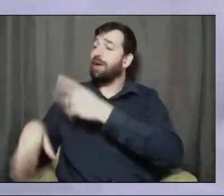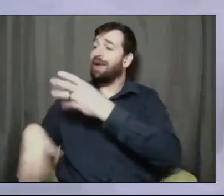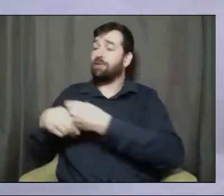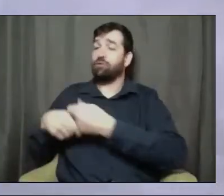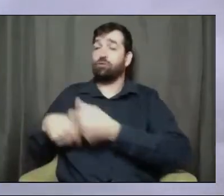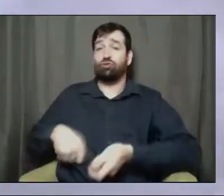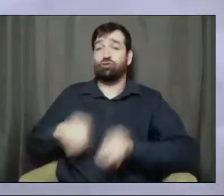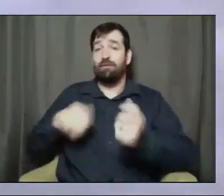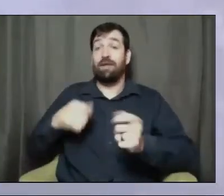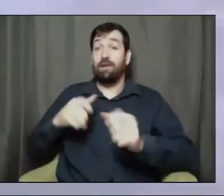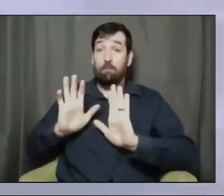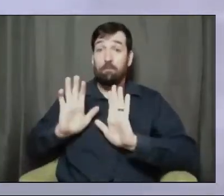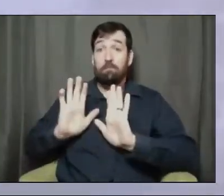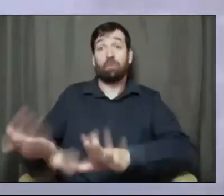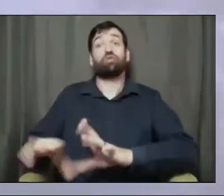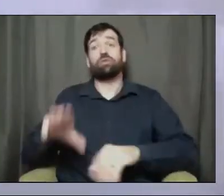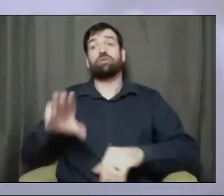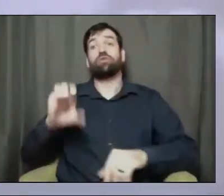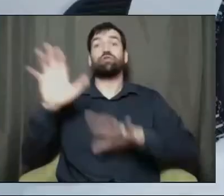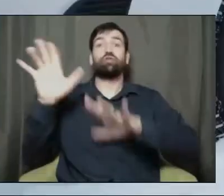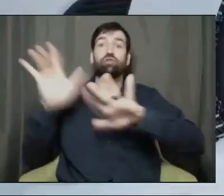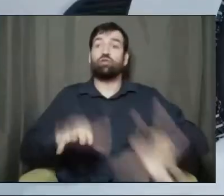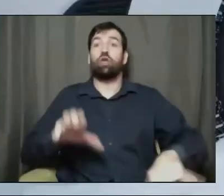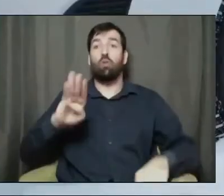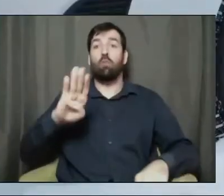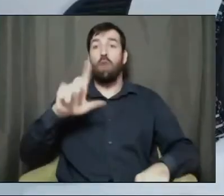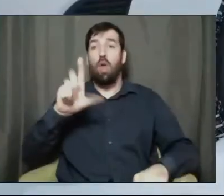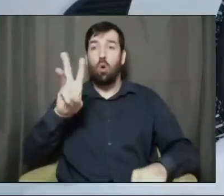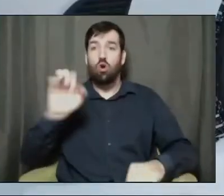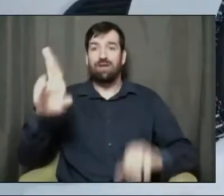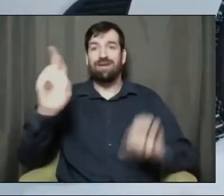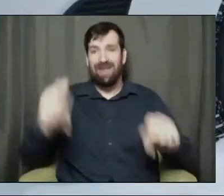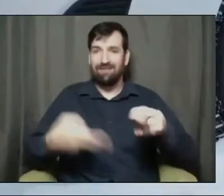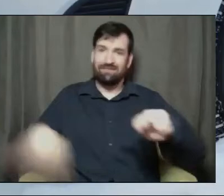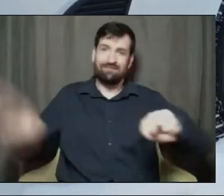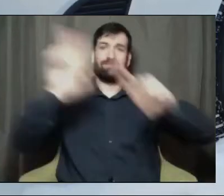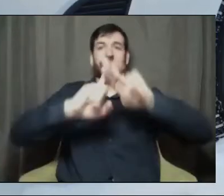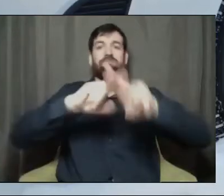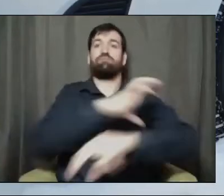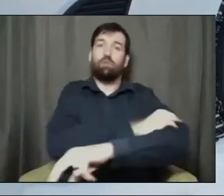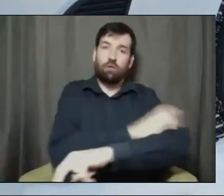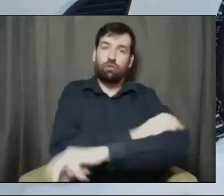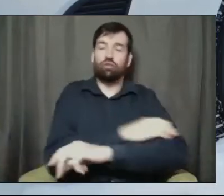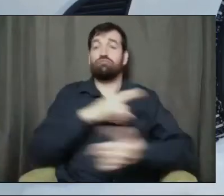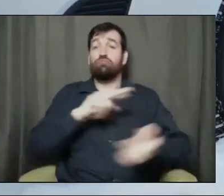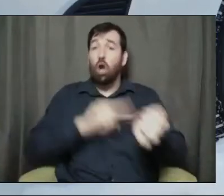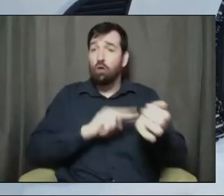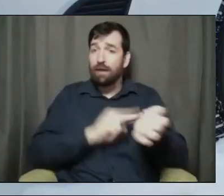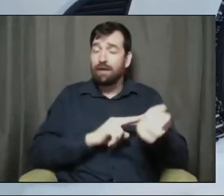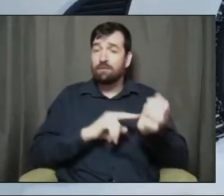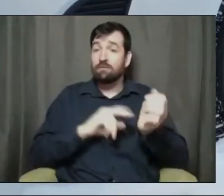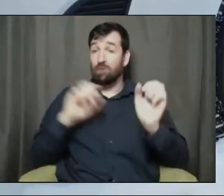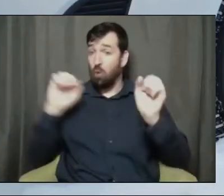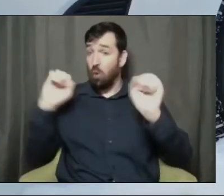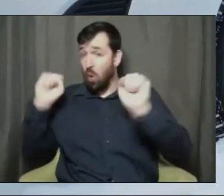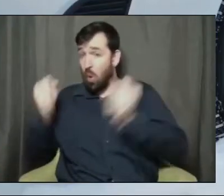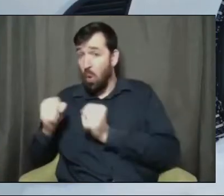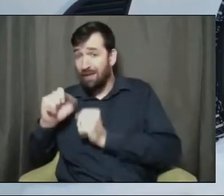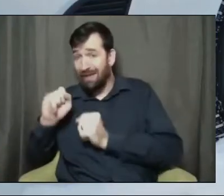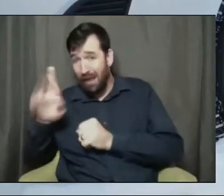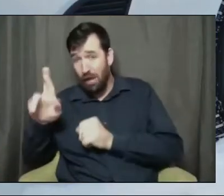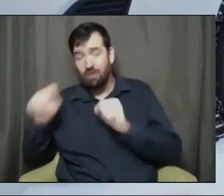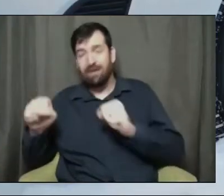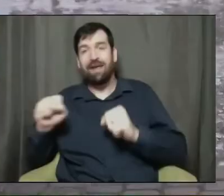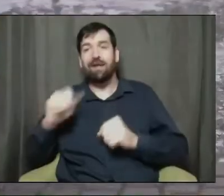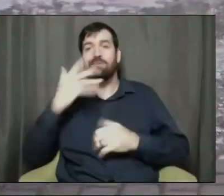heavy snowblower, can cause sudden increase in blood pressure and heart rate. Then you combine that with the cold air, can cause constriction of the blood vessels